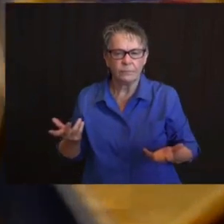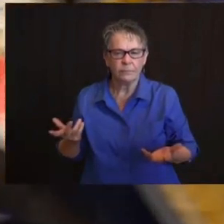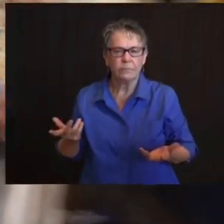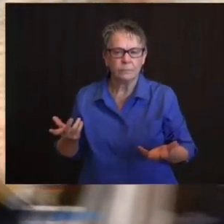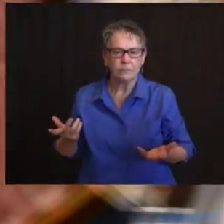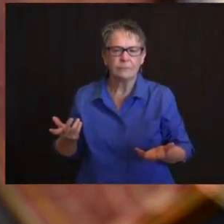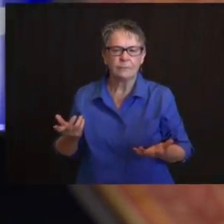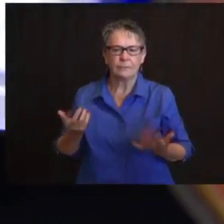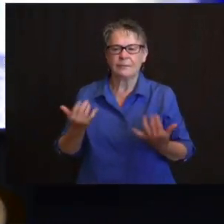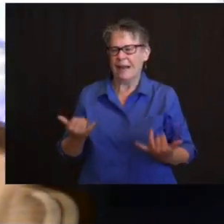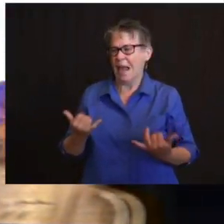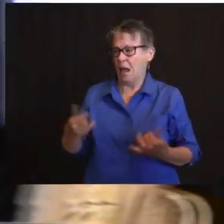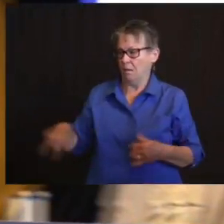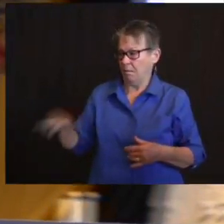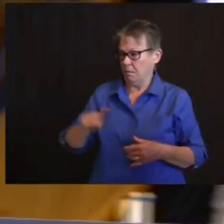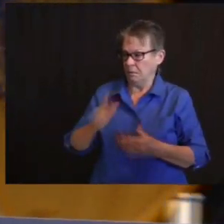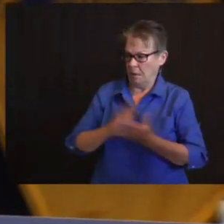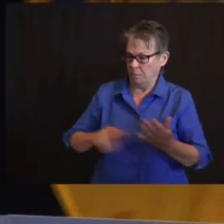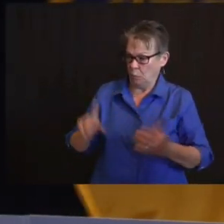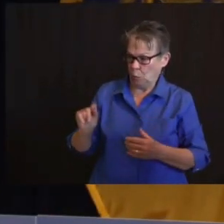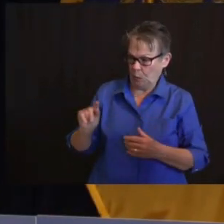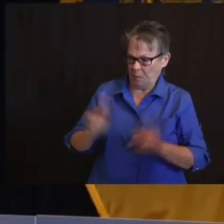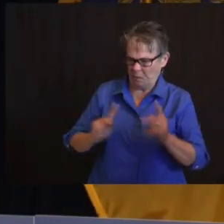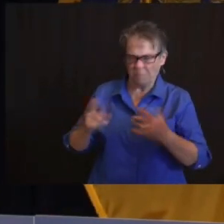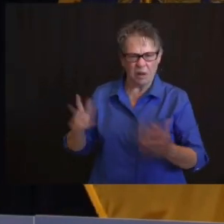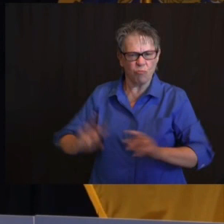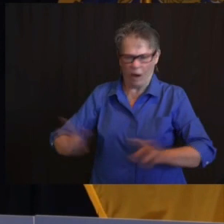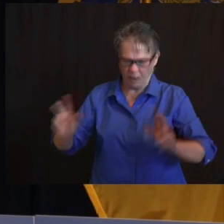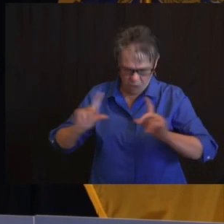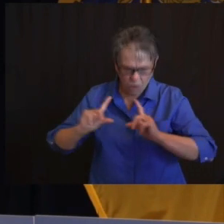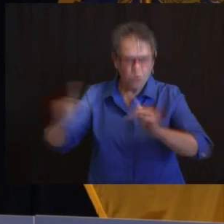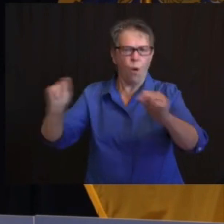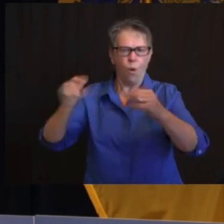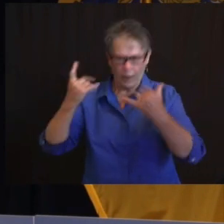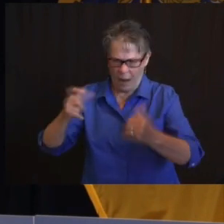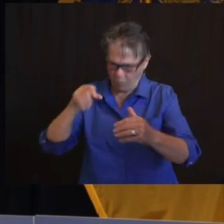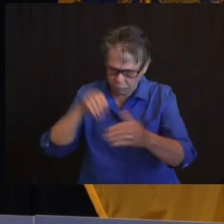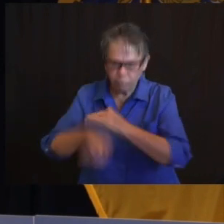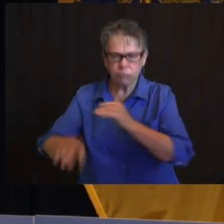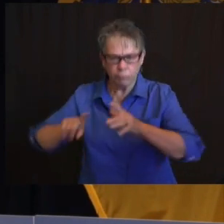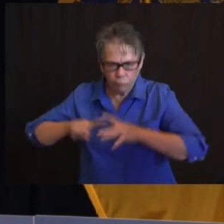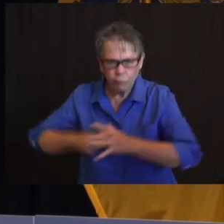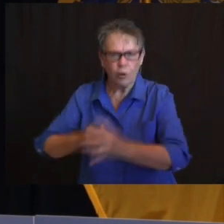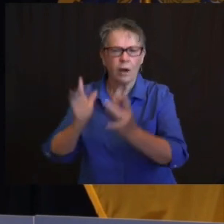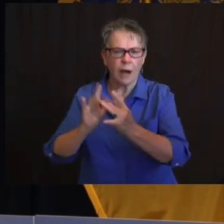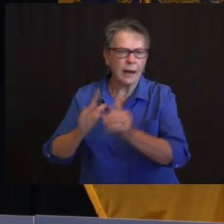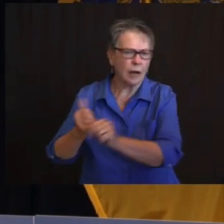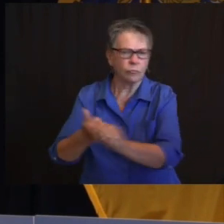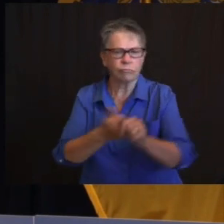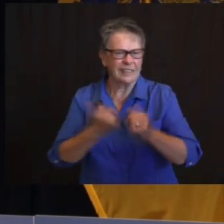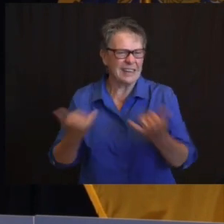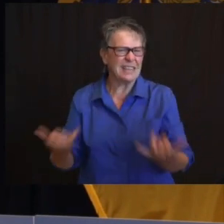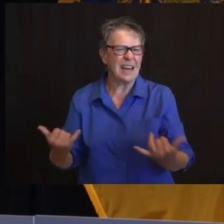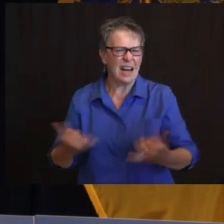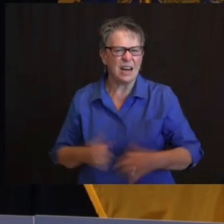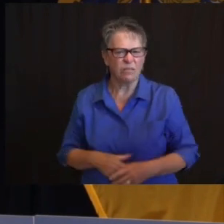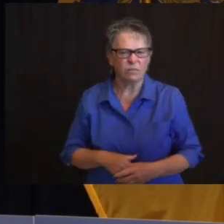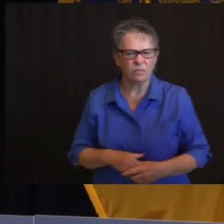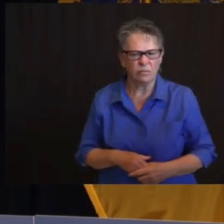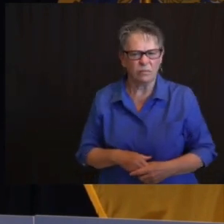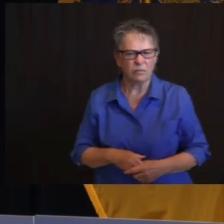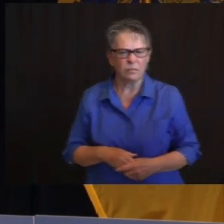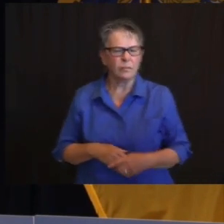mind? About that. So as early as the pandemic started, the New York Department of Health had set